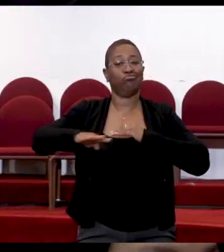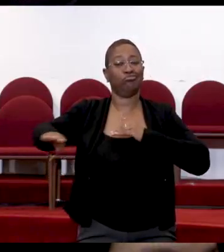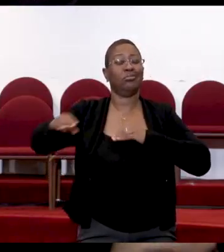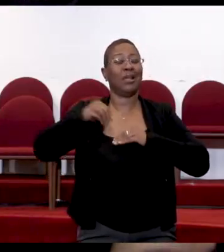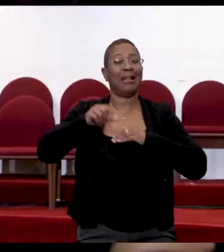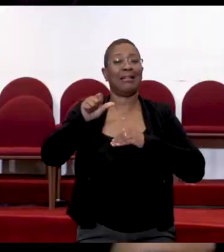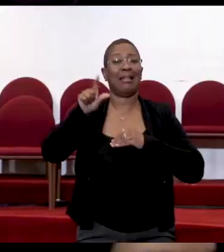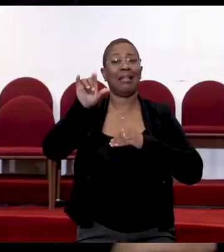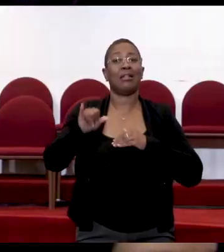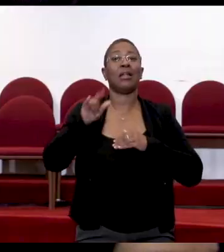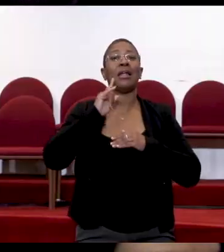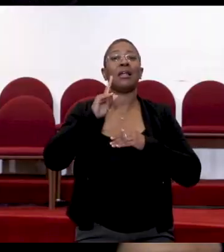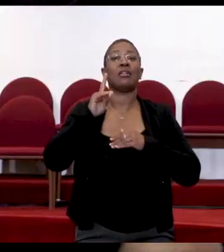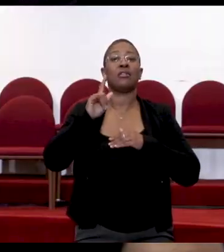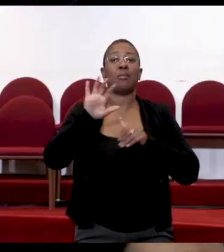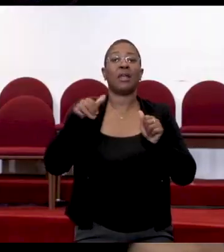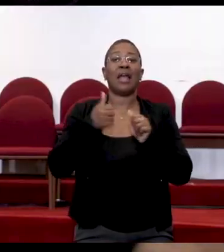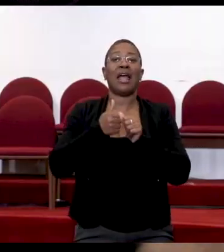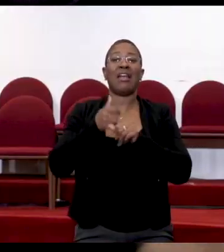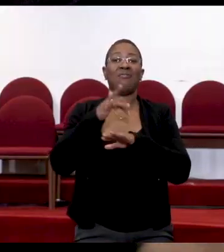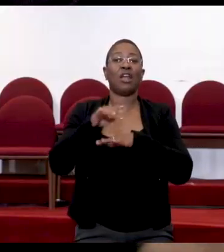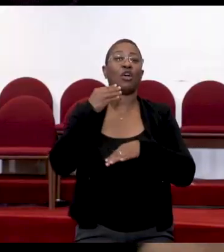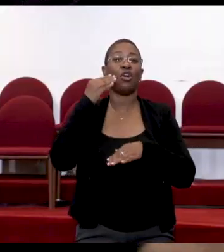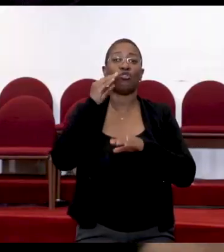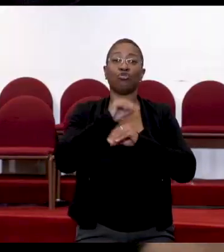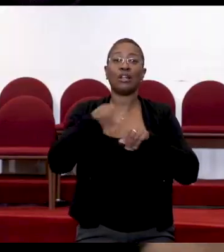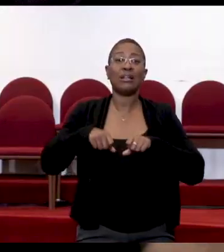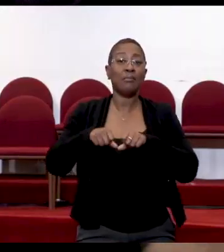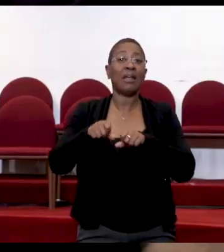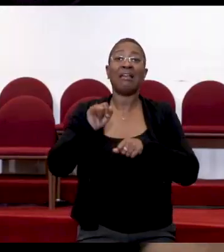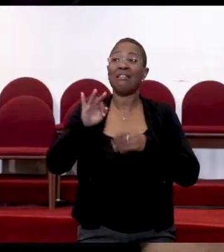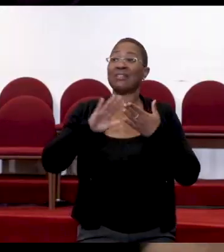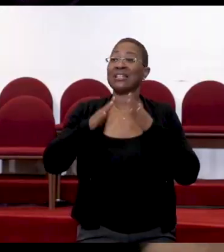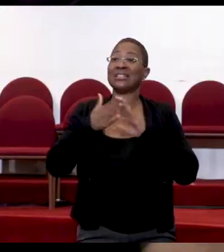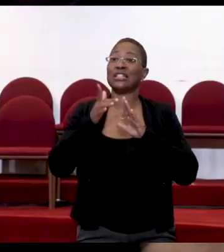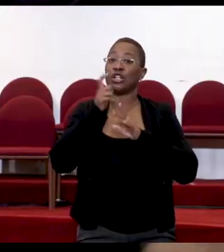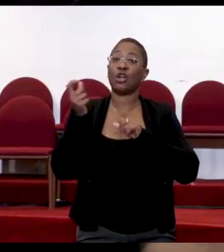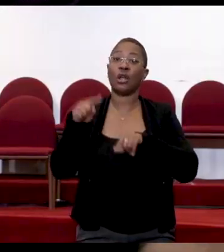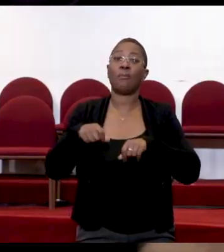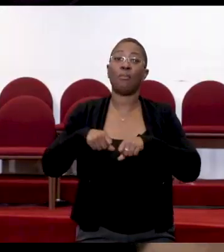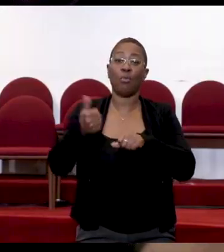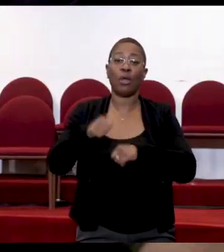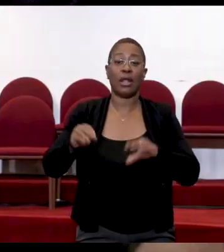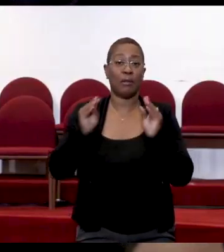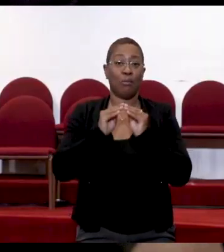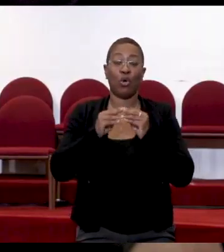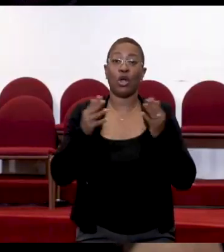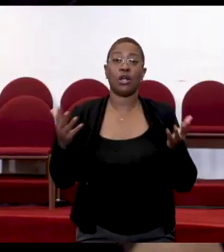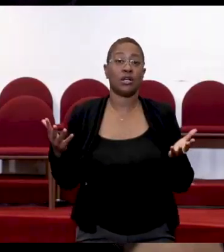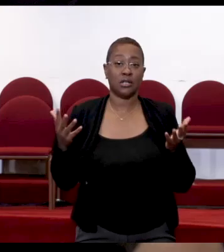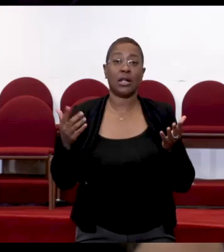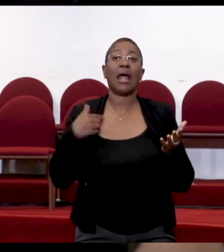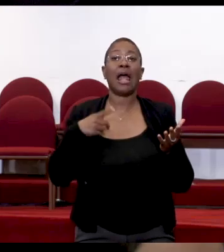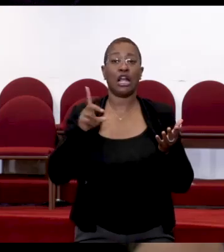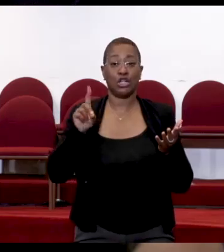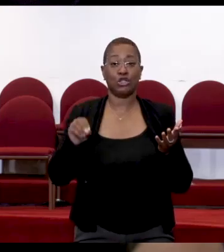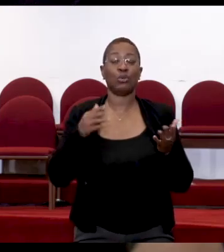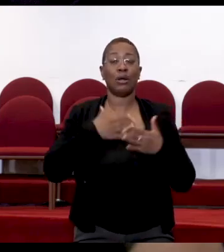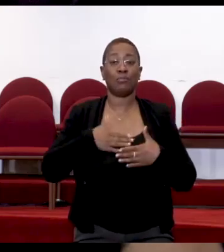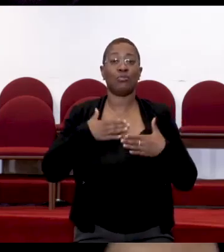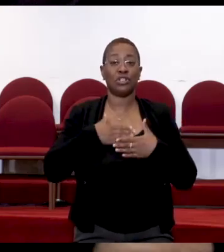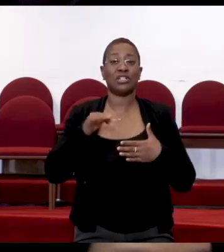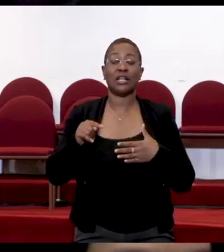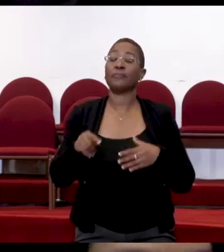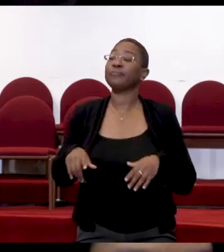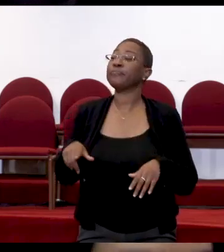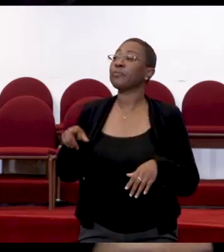behind you and it's a vacant house, no one is going to mow it. The city doesn't come out to mow it anymore. I do appreciate that. So